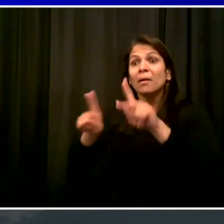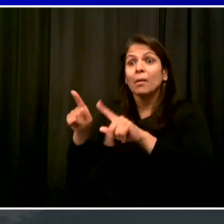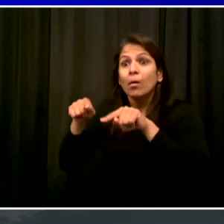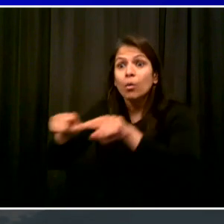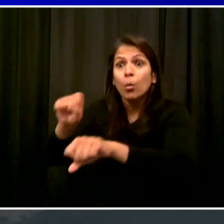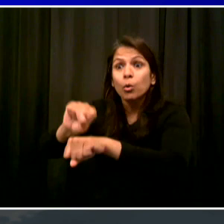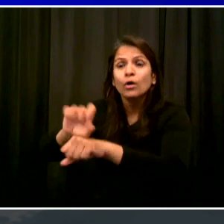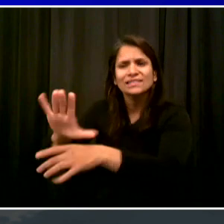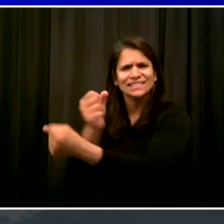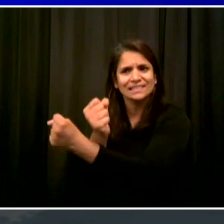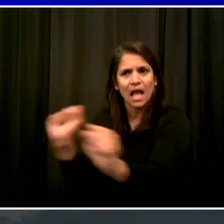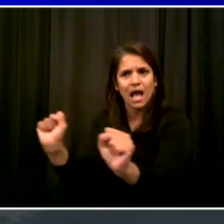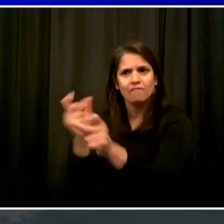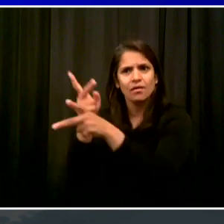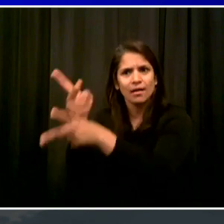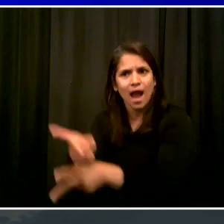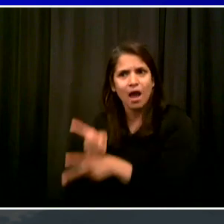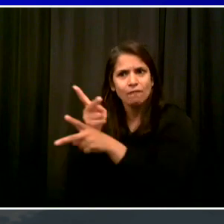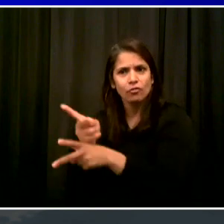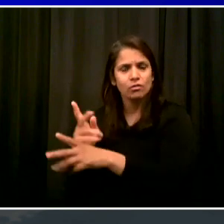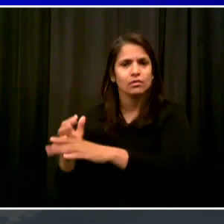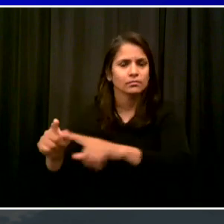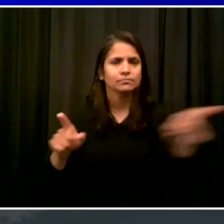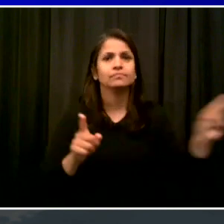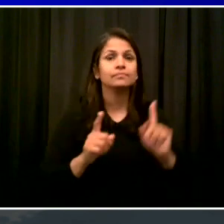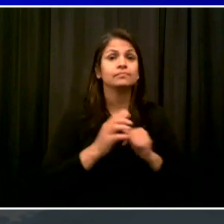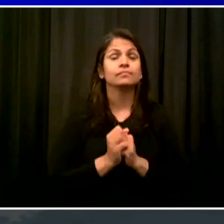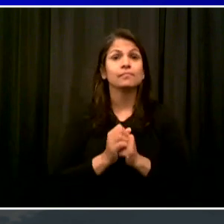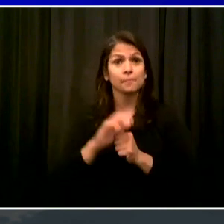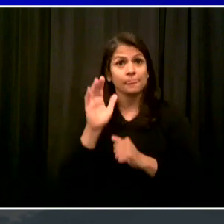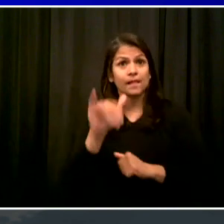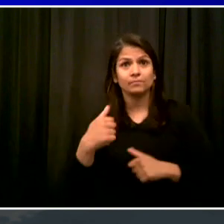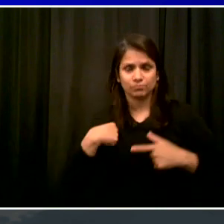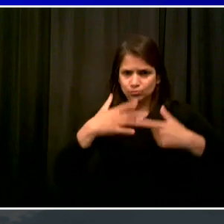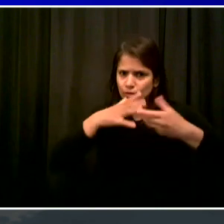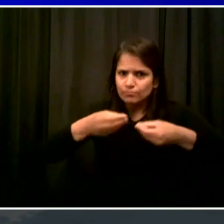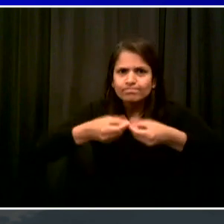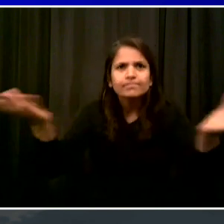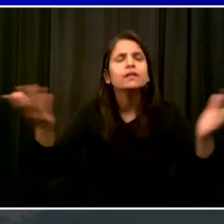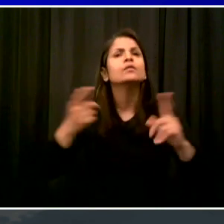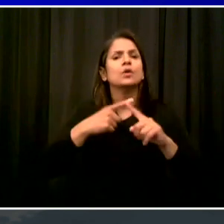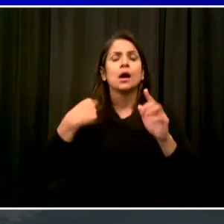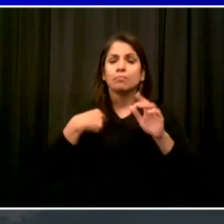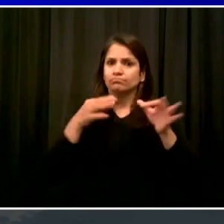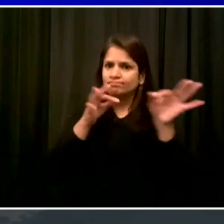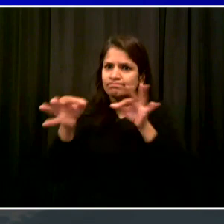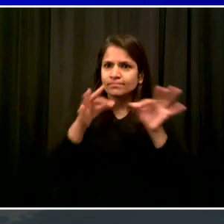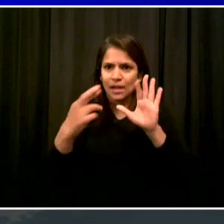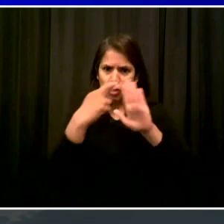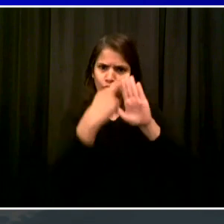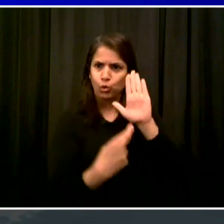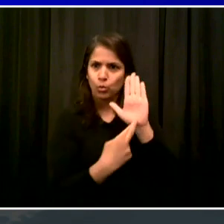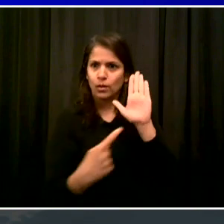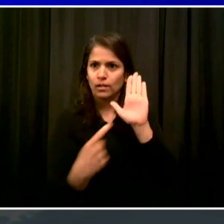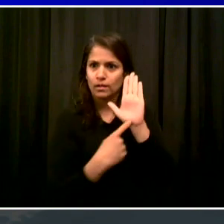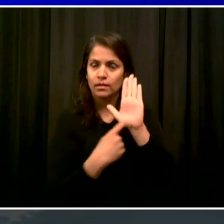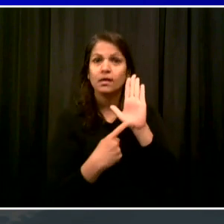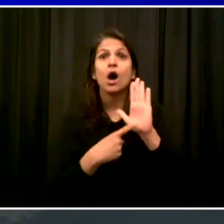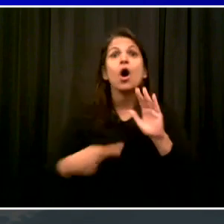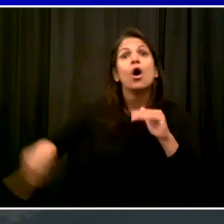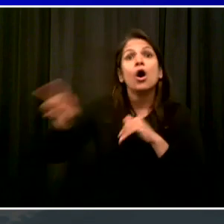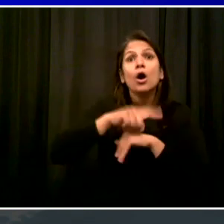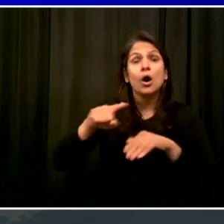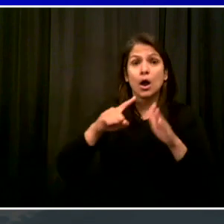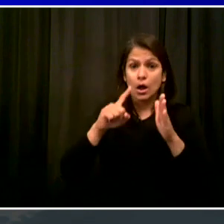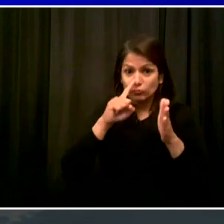go to nyc.gov/coronavirus. Every single company can see, and working people can see what those standards of